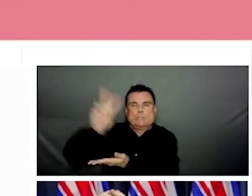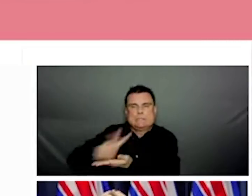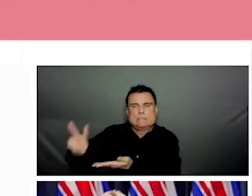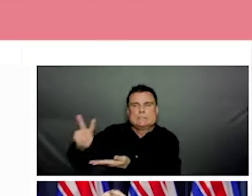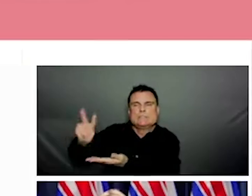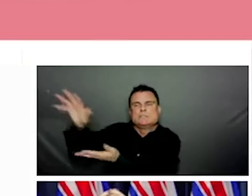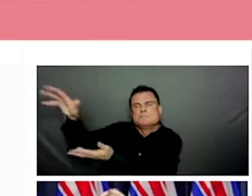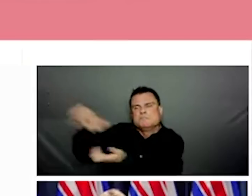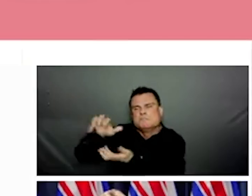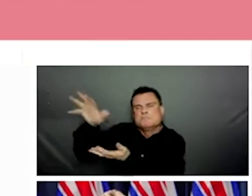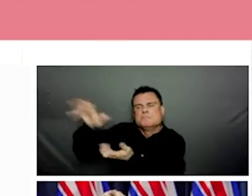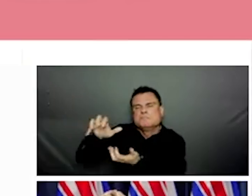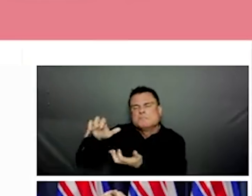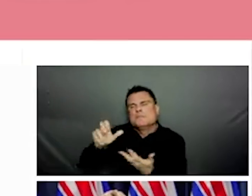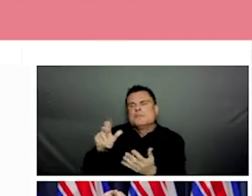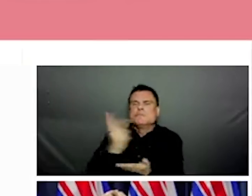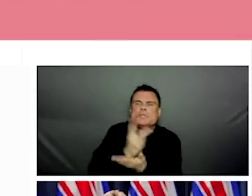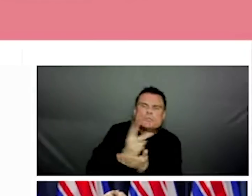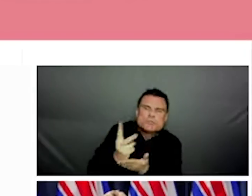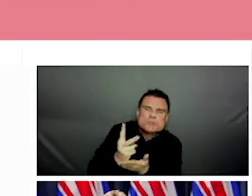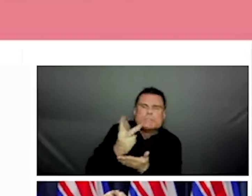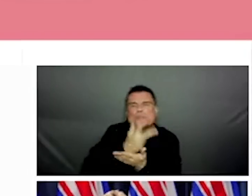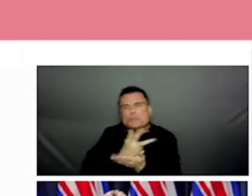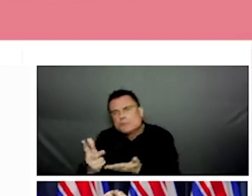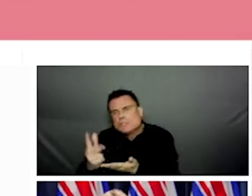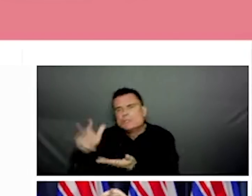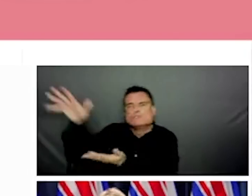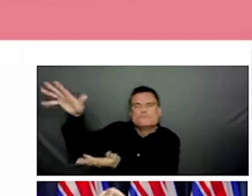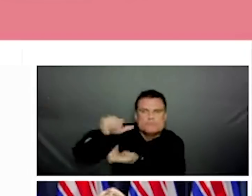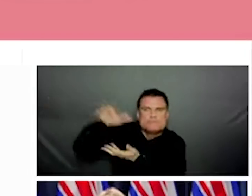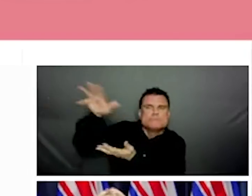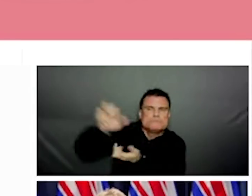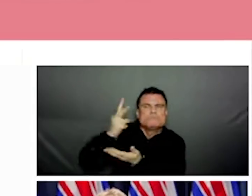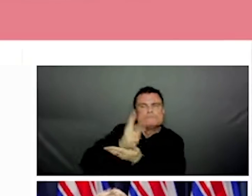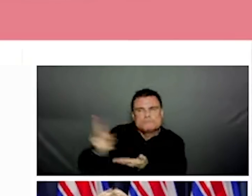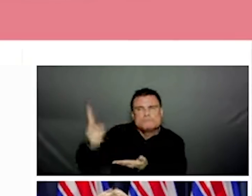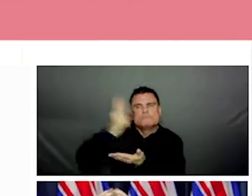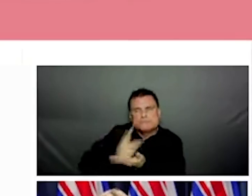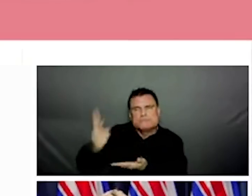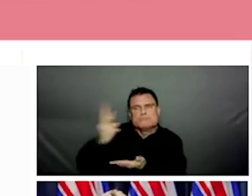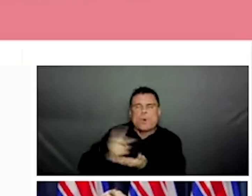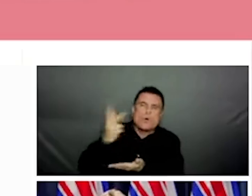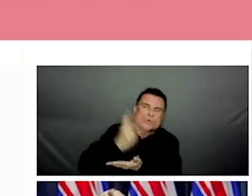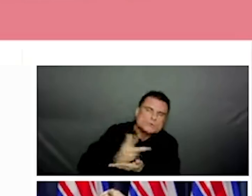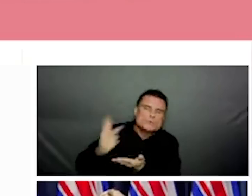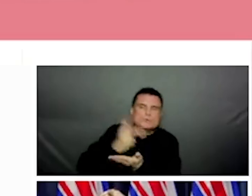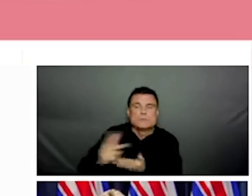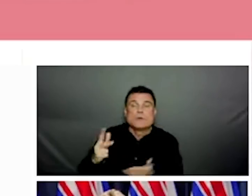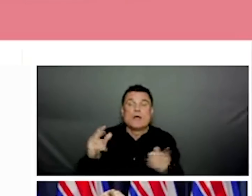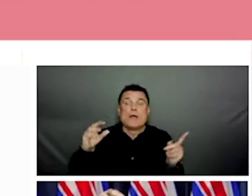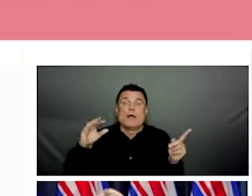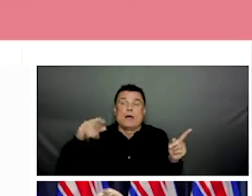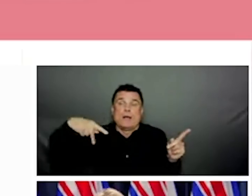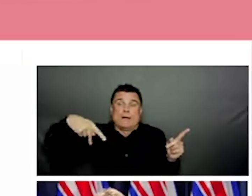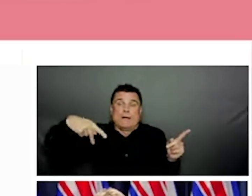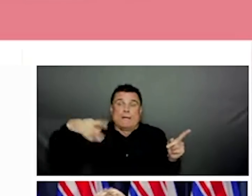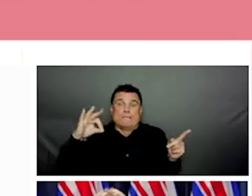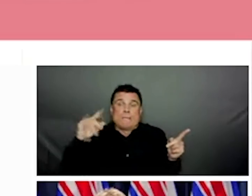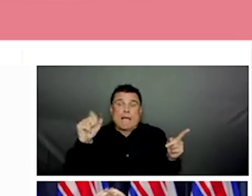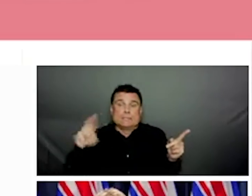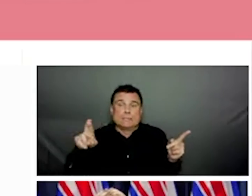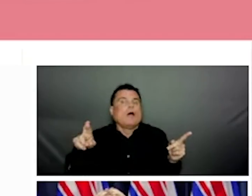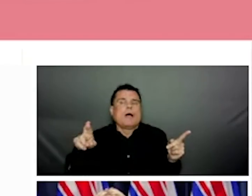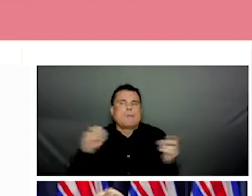we've talked about a little bit over the last few days, there's been a lot of planning and preparation that's required for